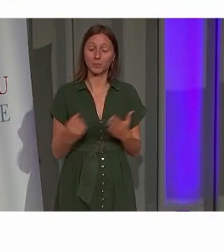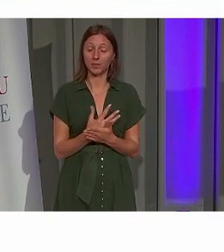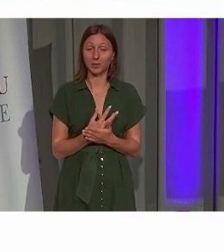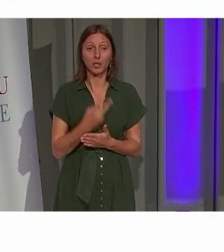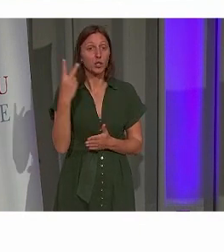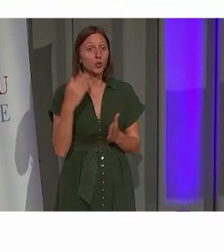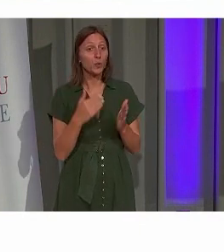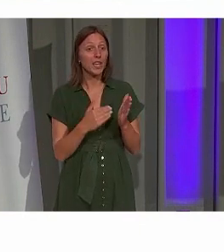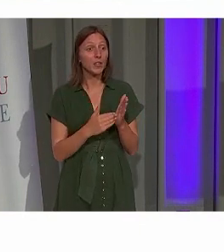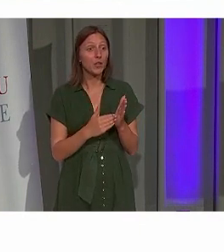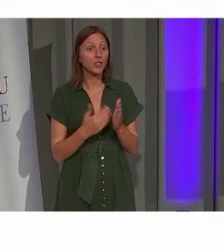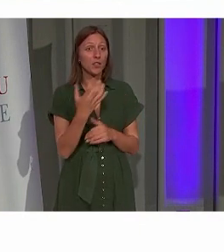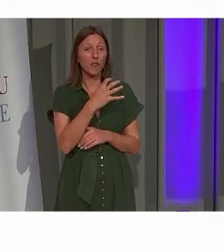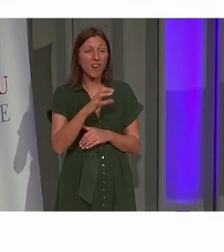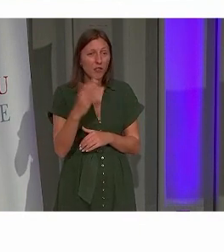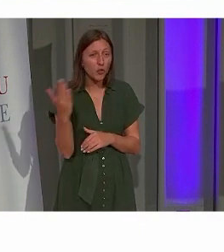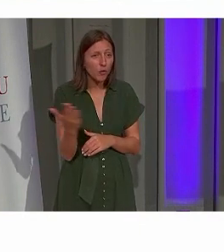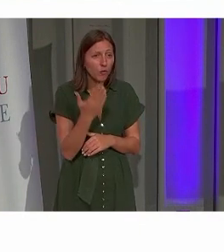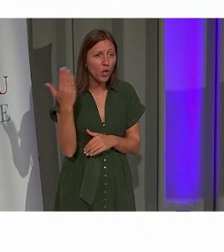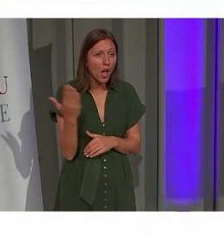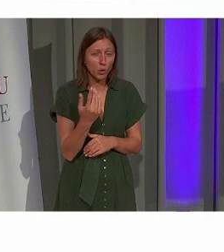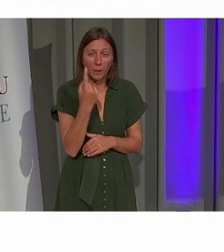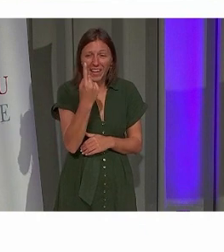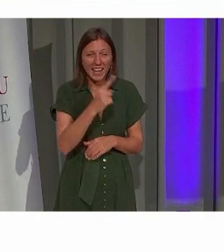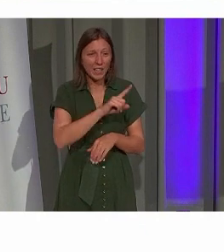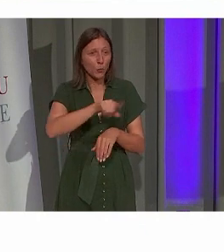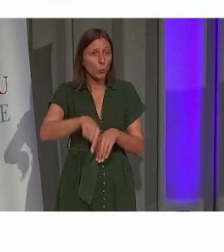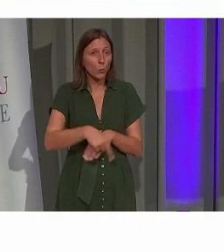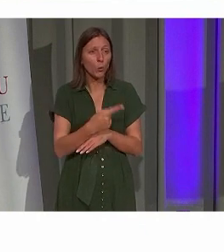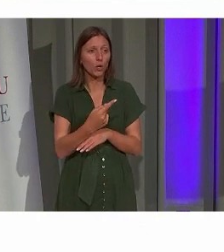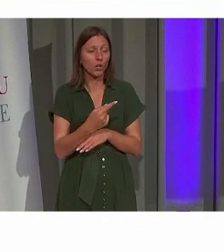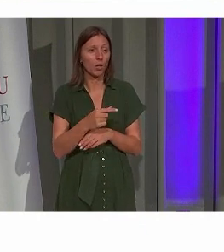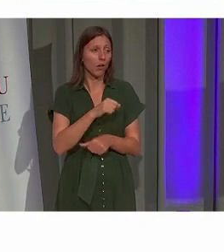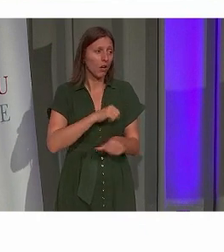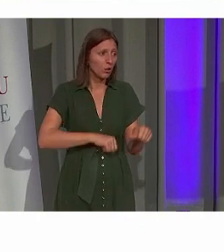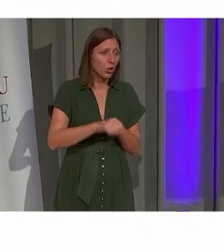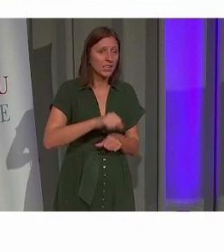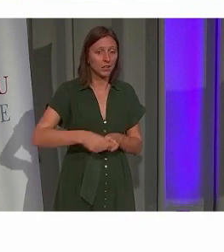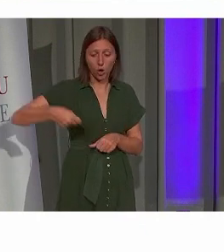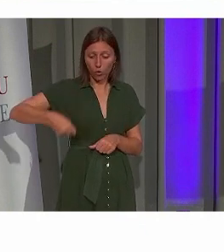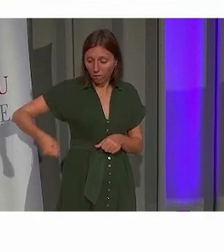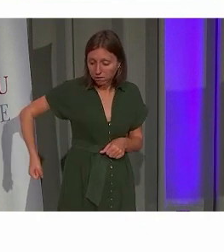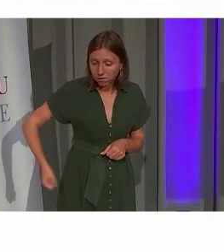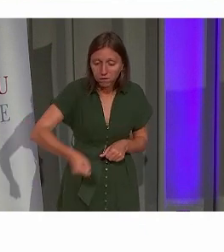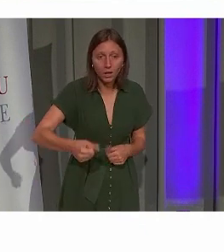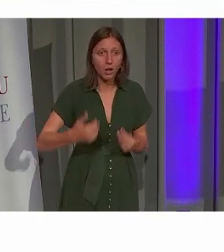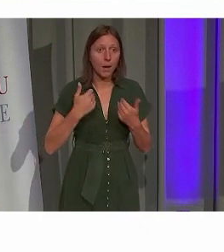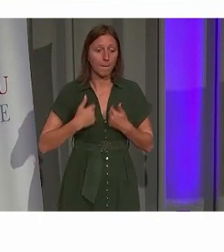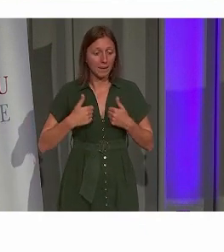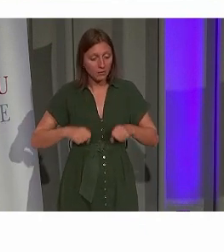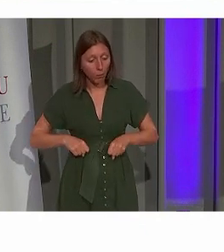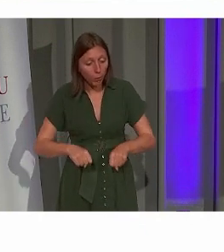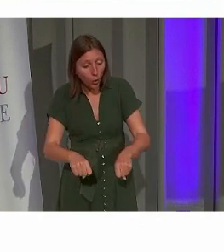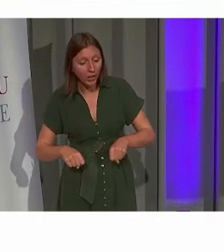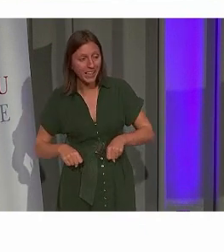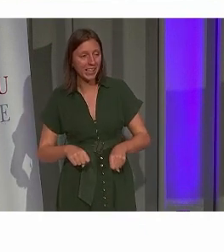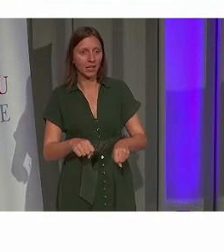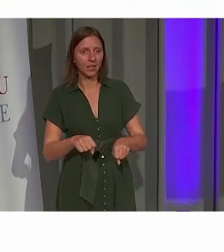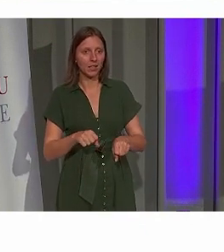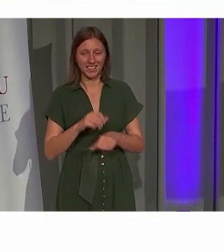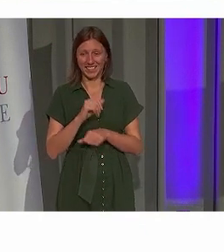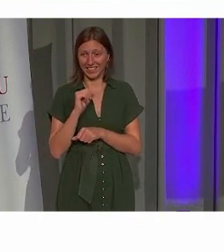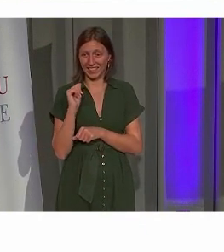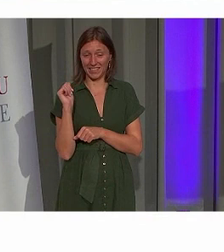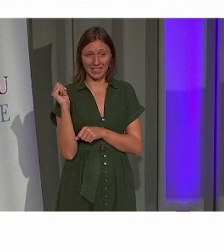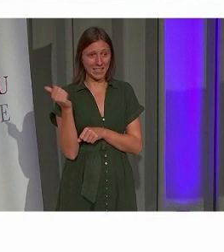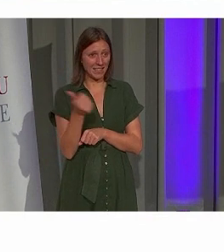talking about accessibility. 2,500 people walking by in